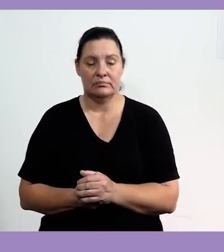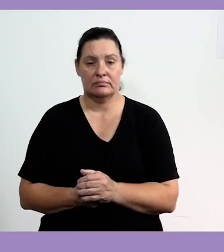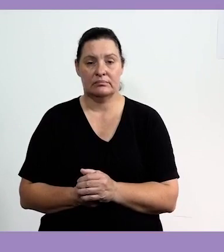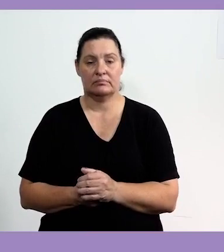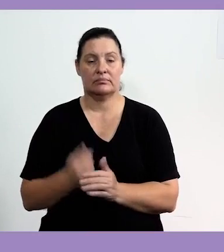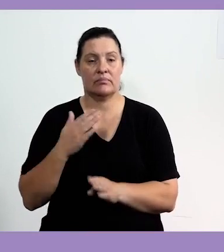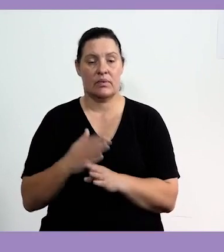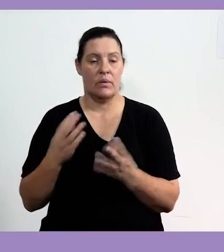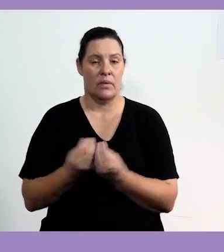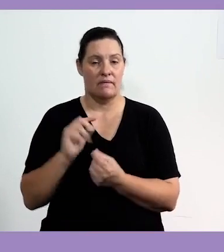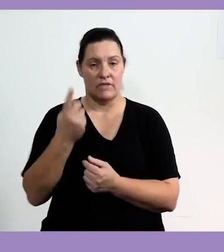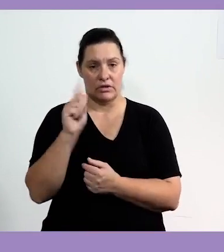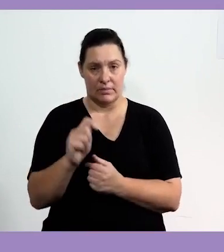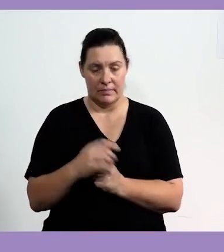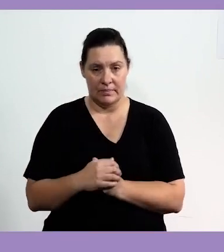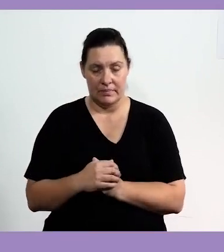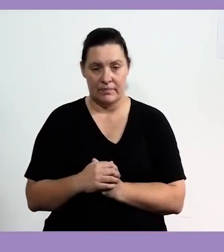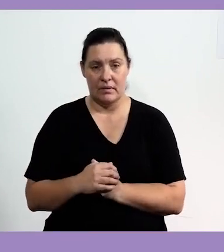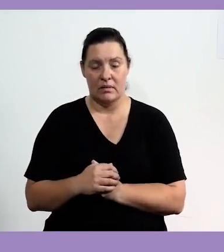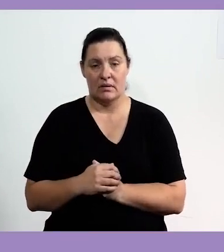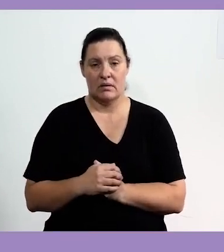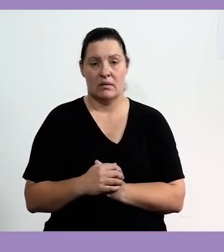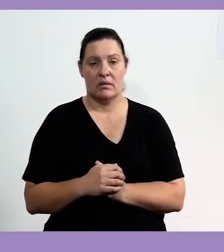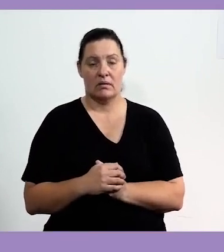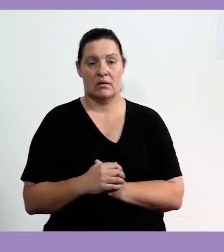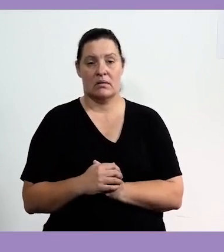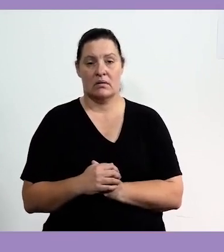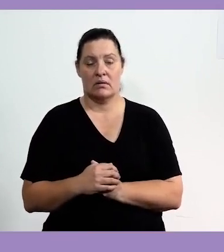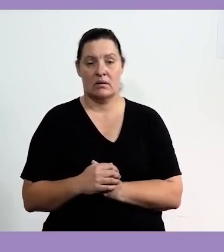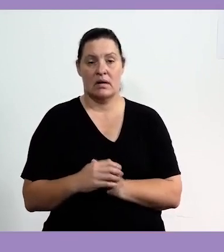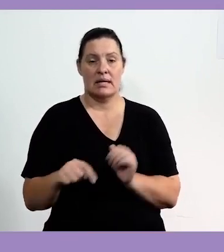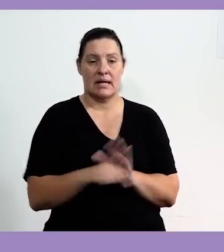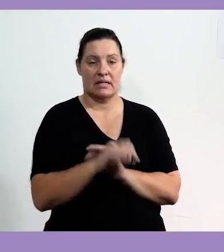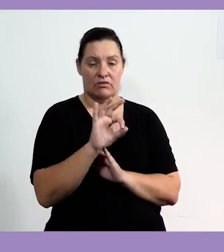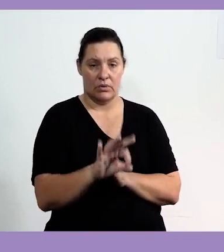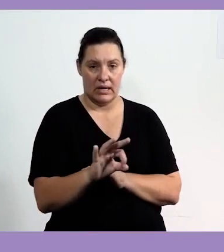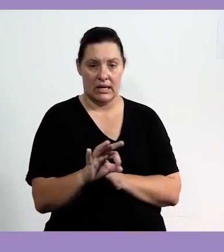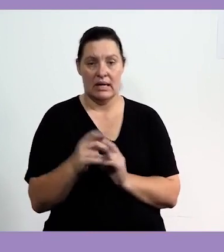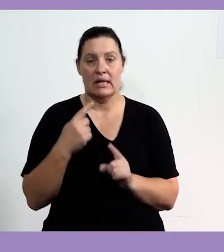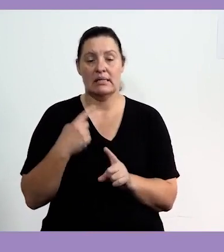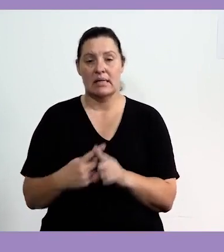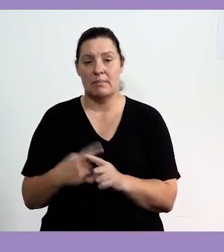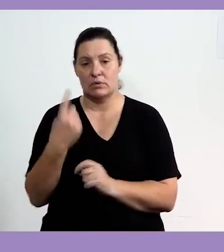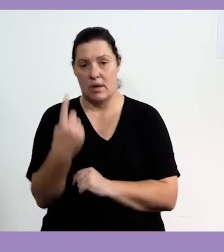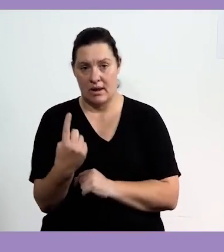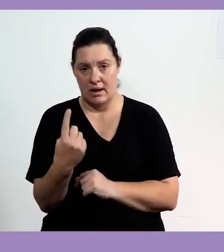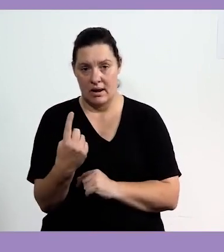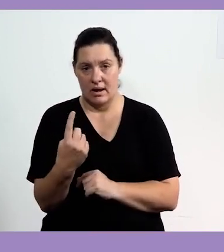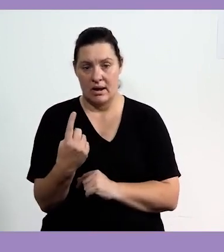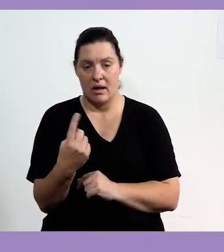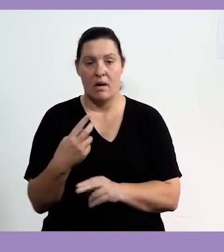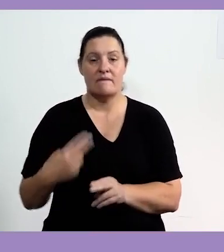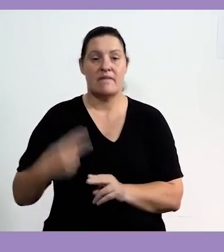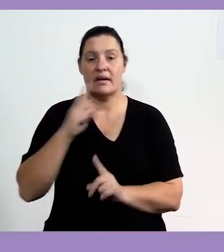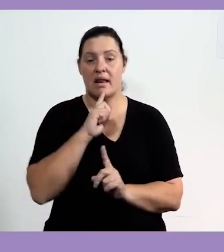So let's work with the first term. That is going to be negative 3 multiplied by